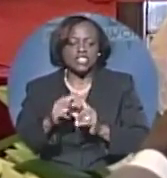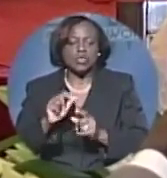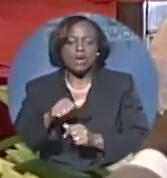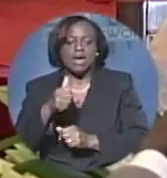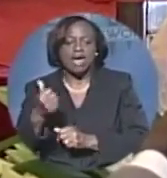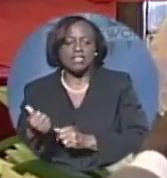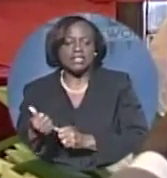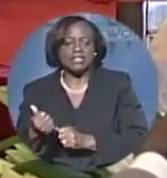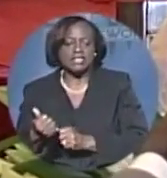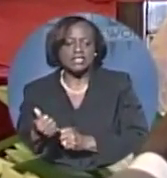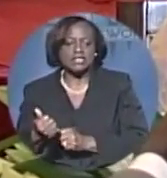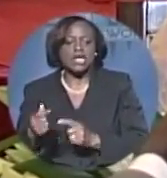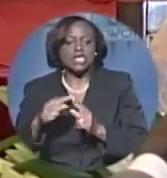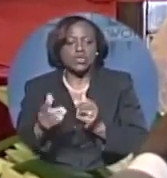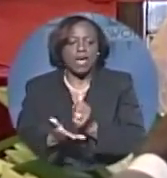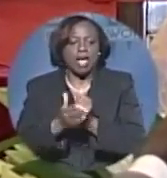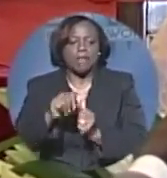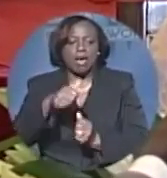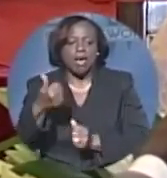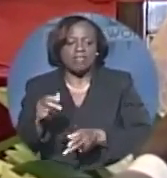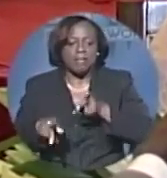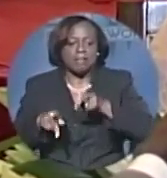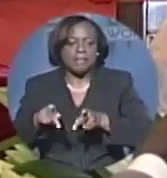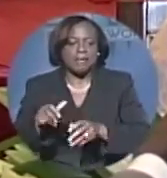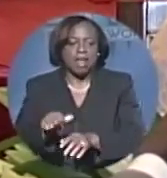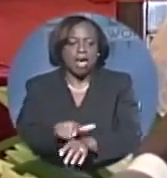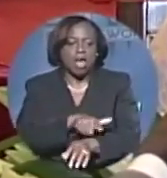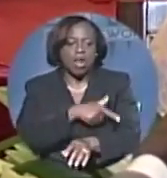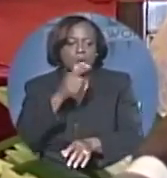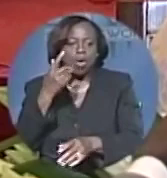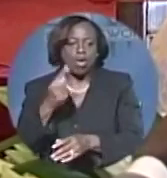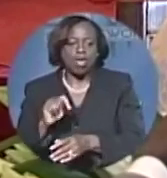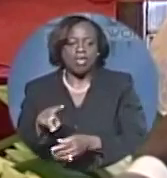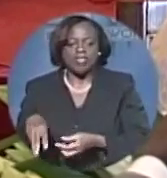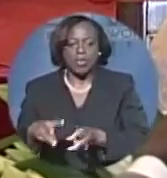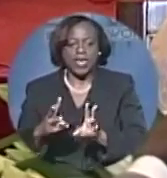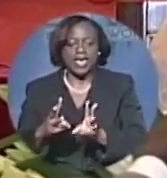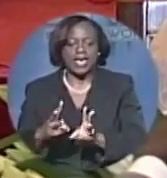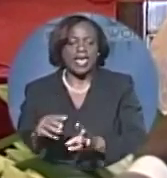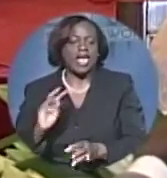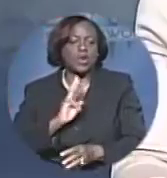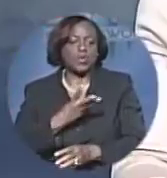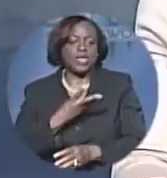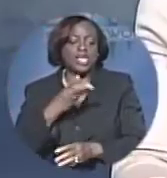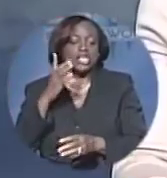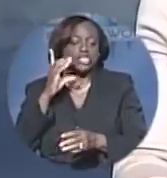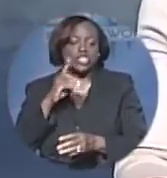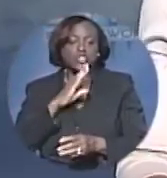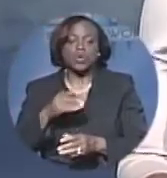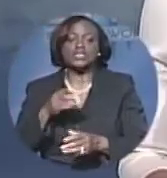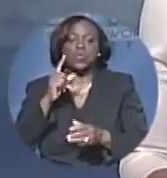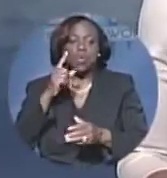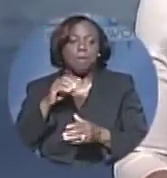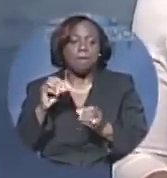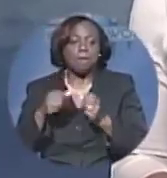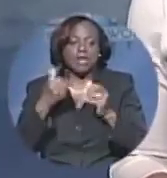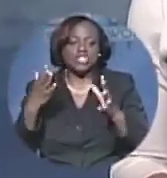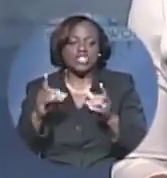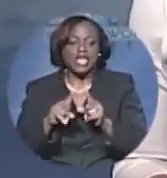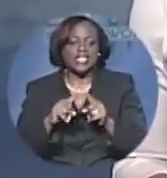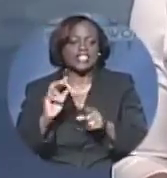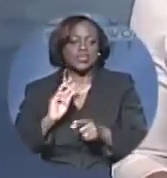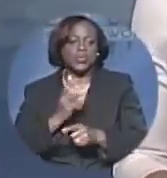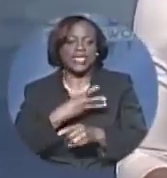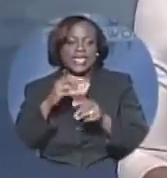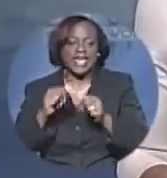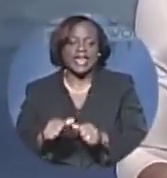help others along the way. And we should do as much as we can for as long as we can. In other news, overall